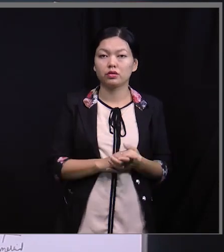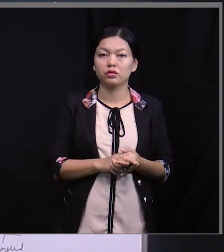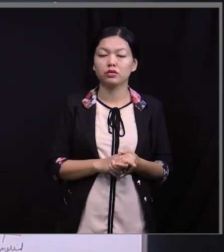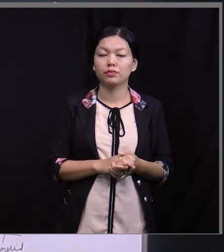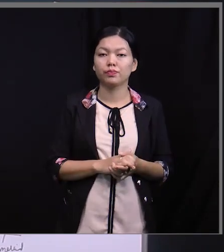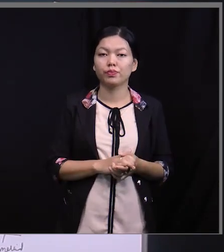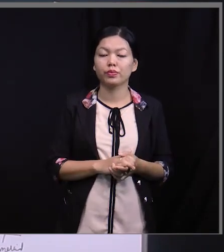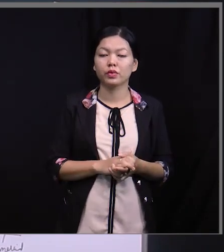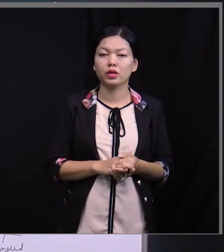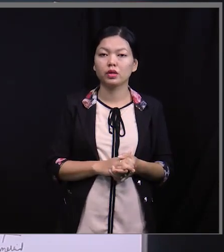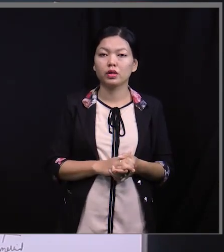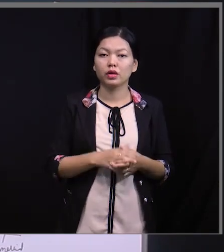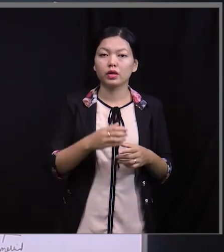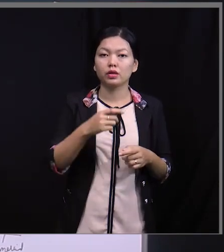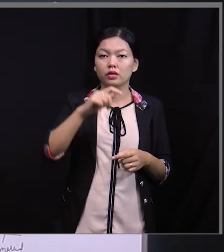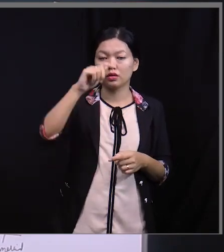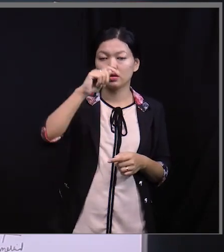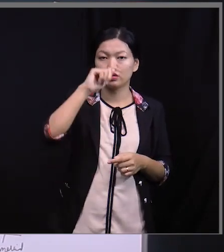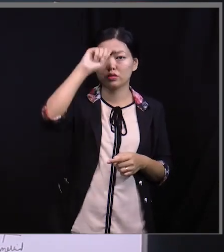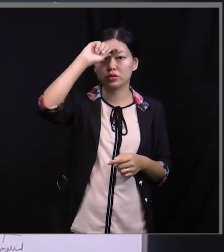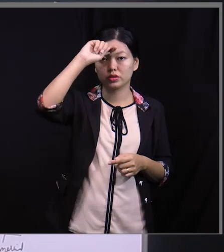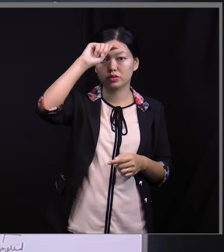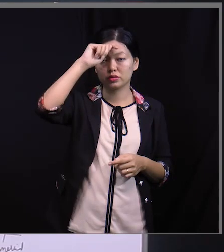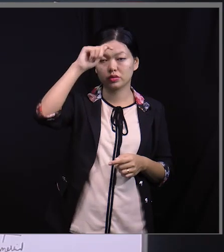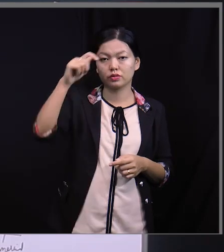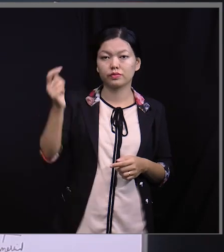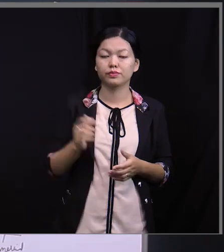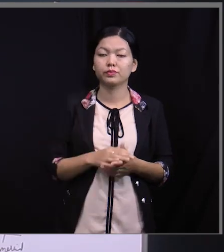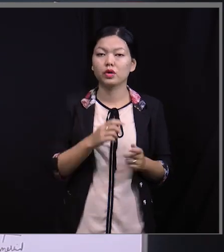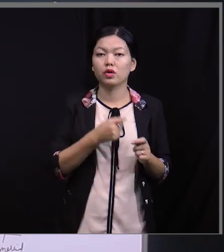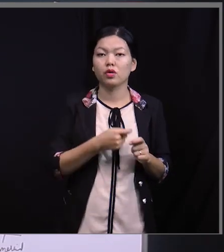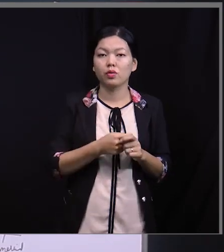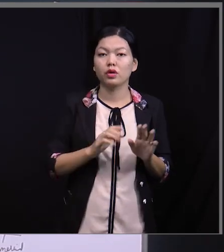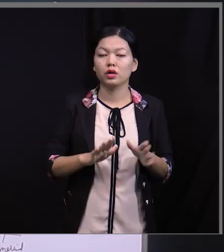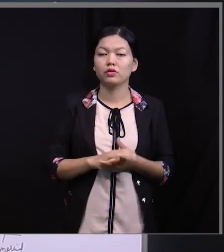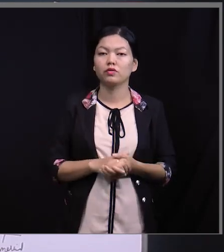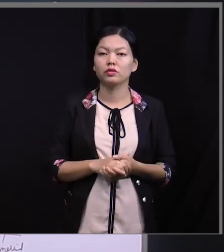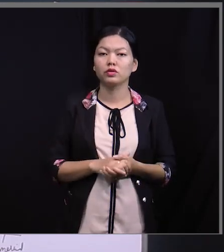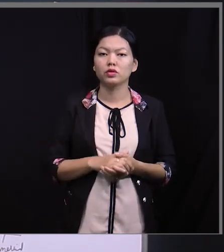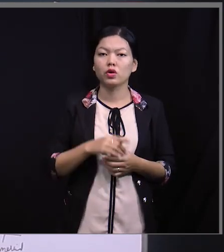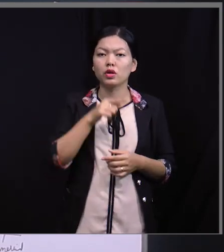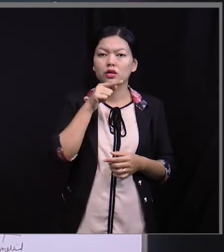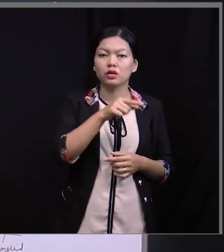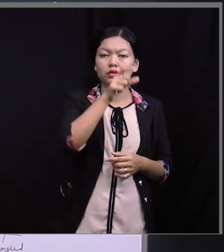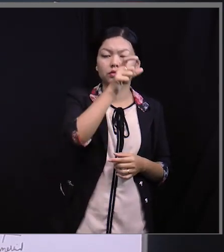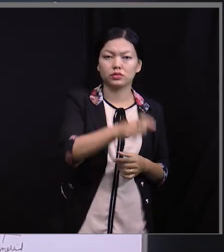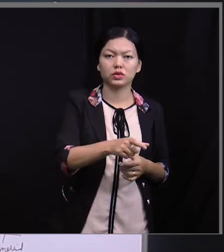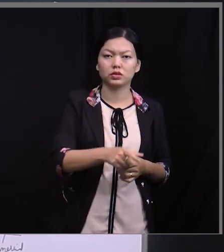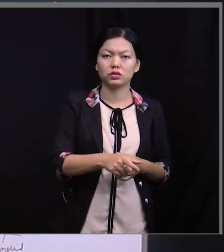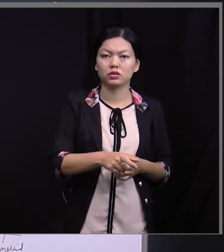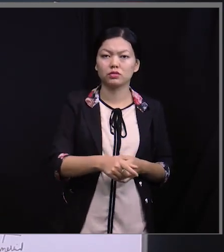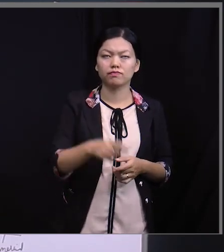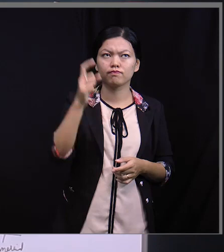in Gujarat. So he came up with a thought that he would create